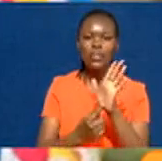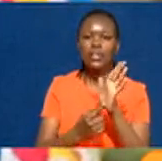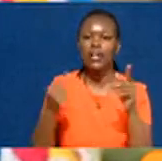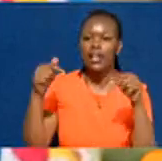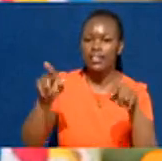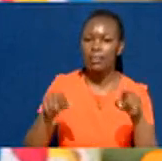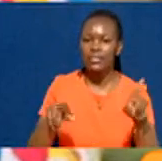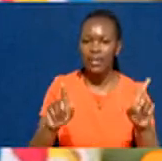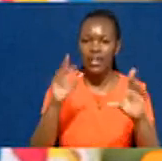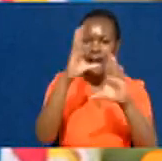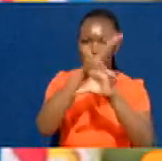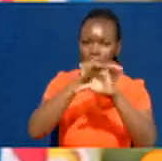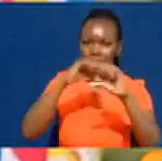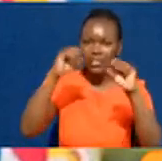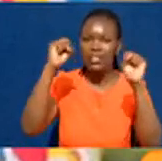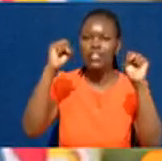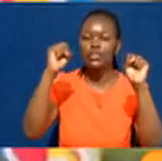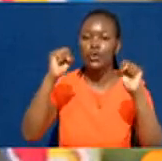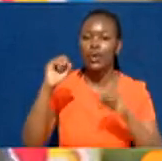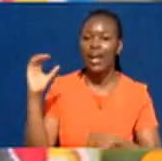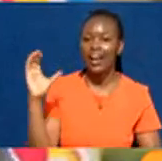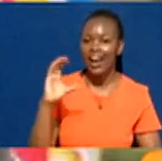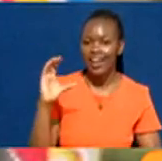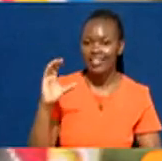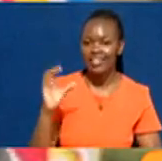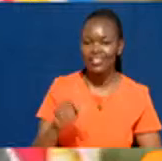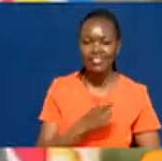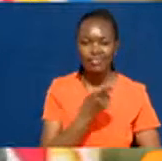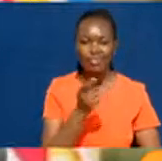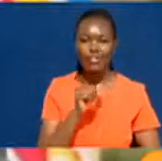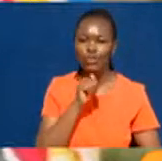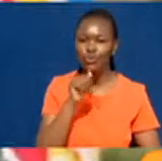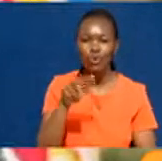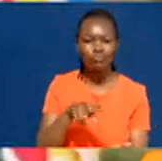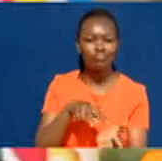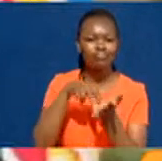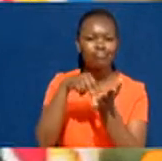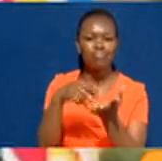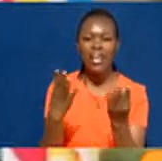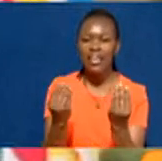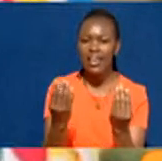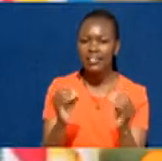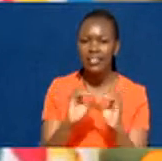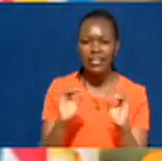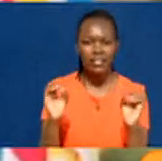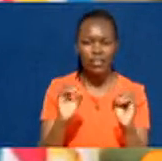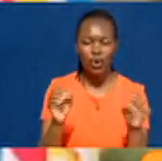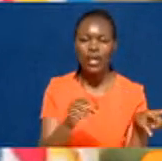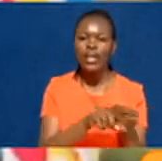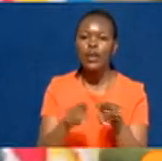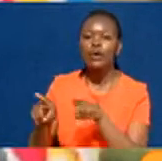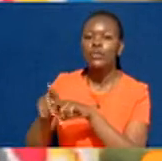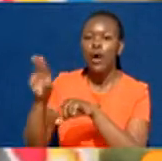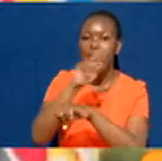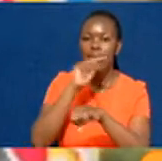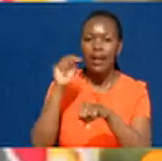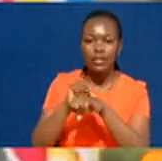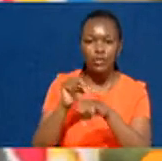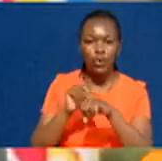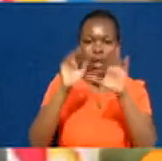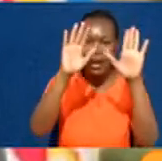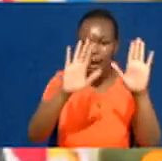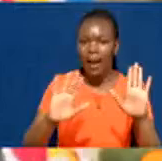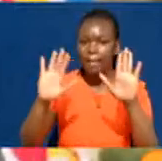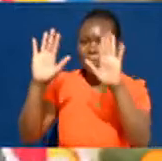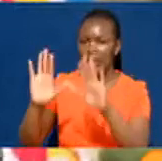candidates. It is not an easy decision, and a national campaign is not a walk in the